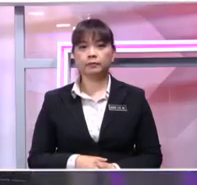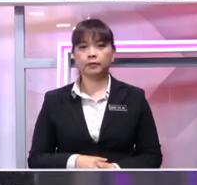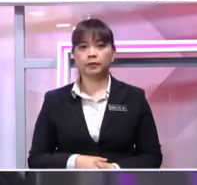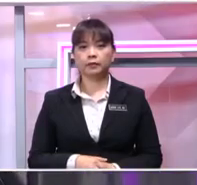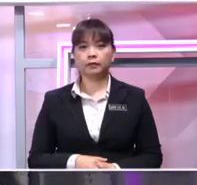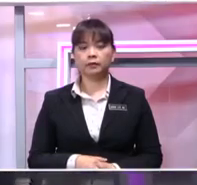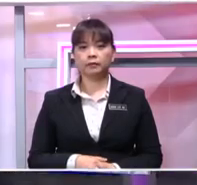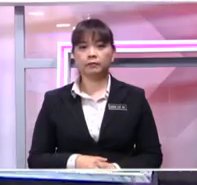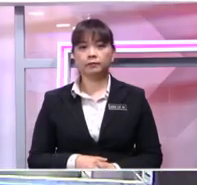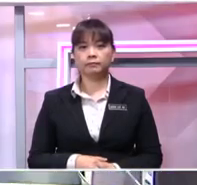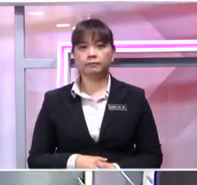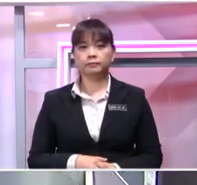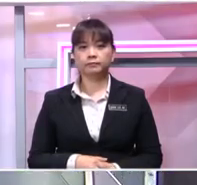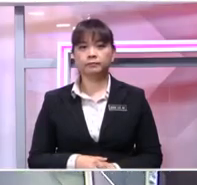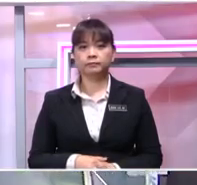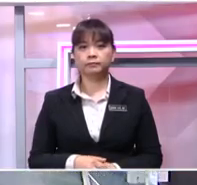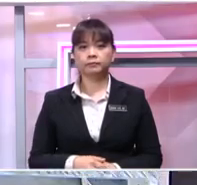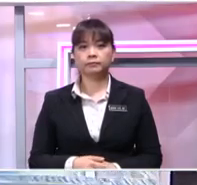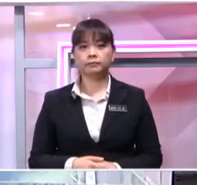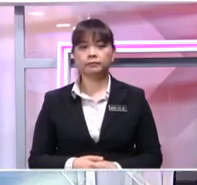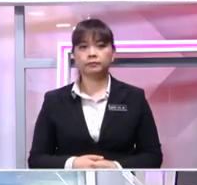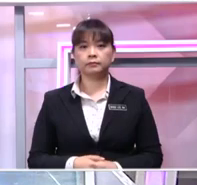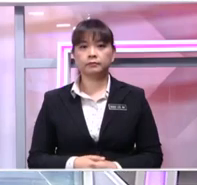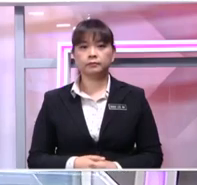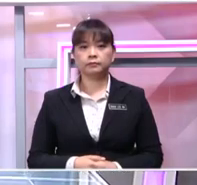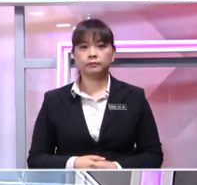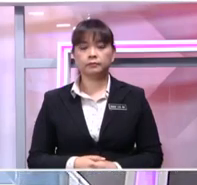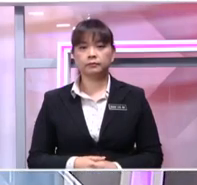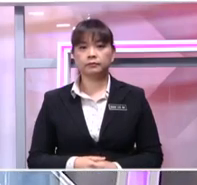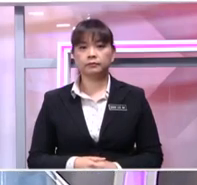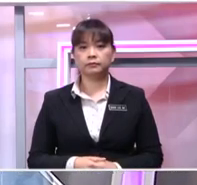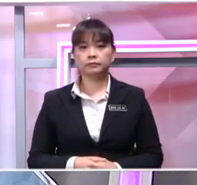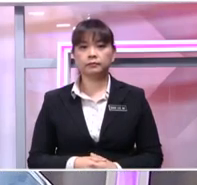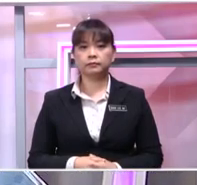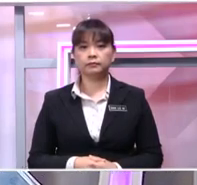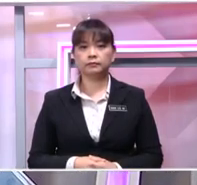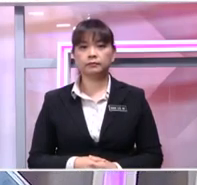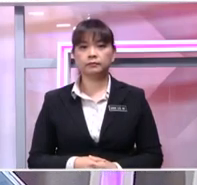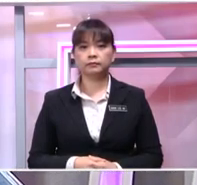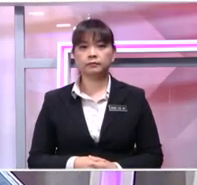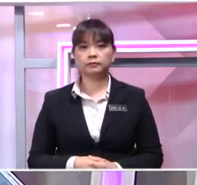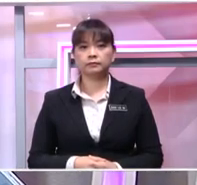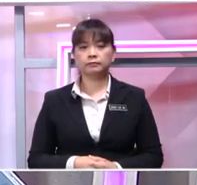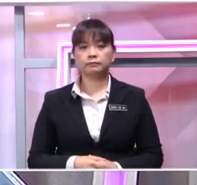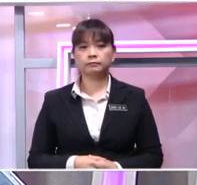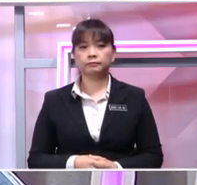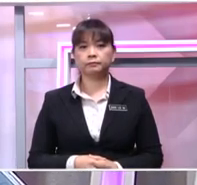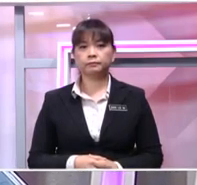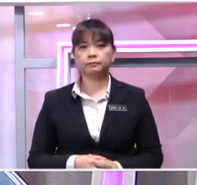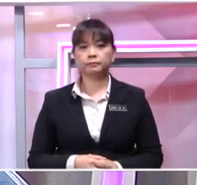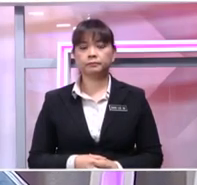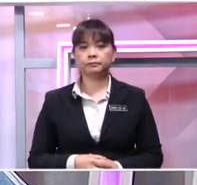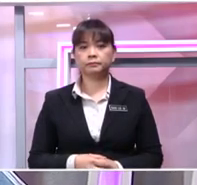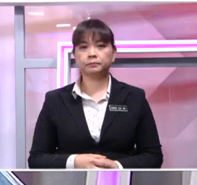you are. Up above the world so high, like